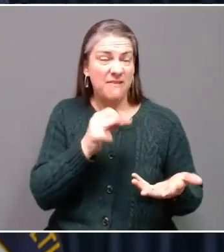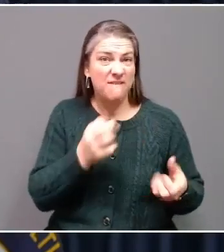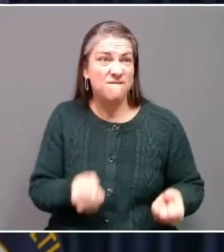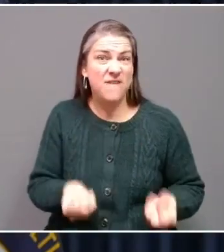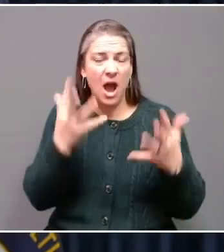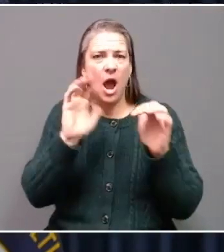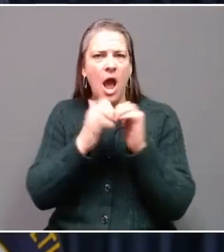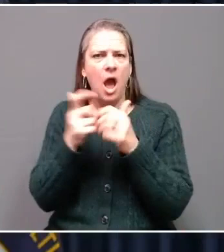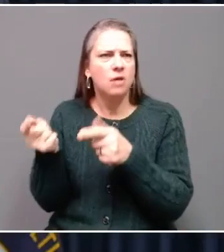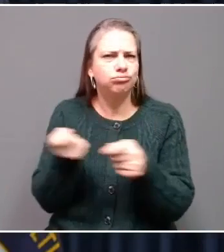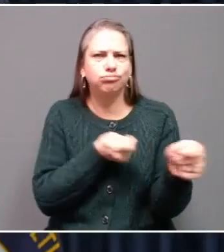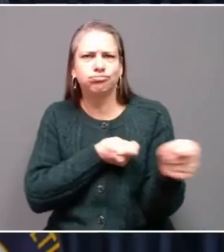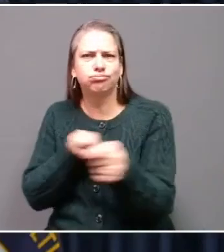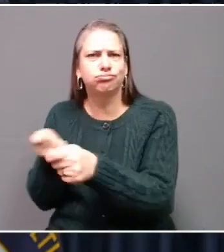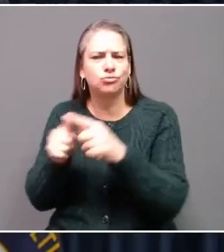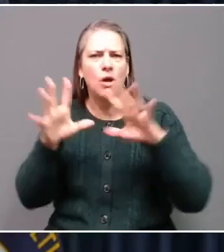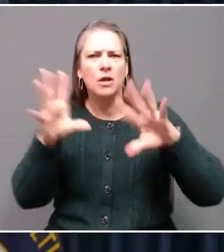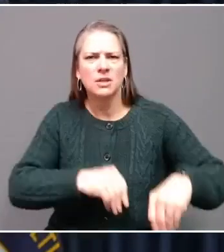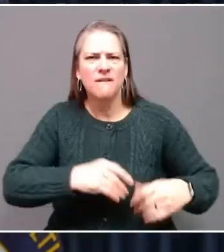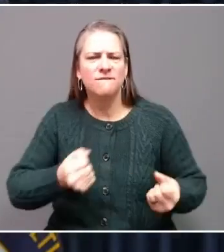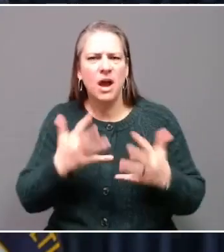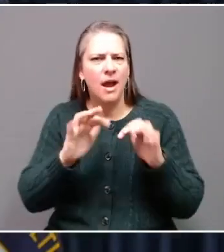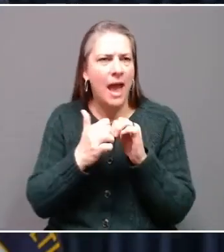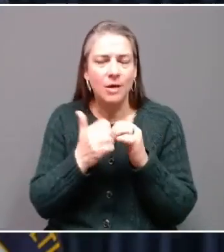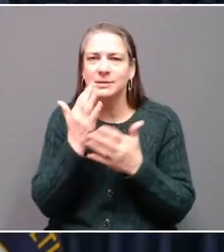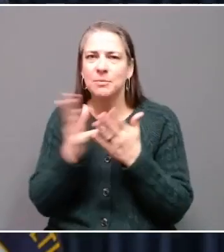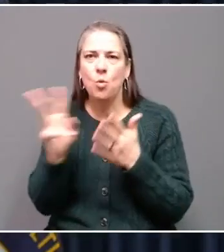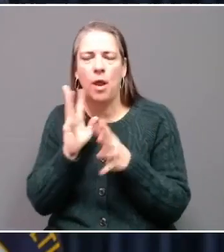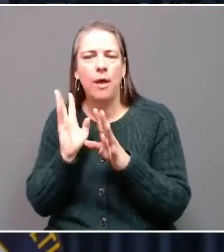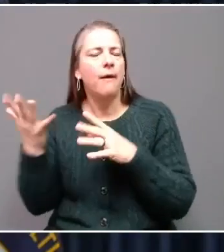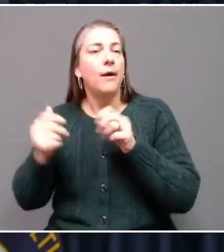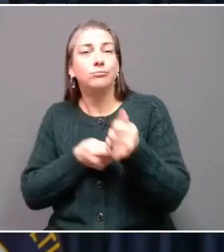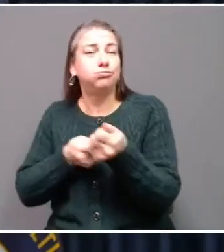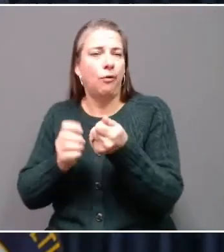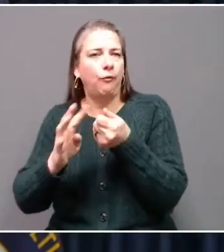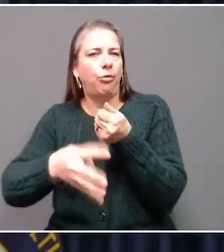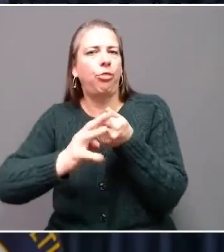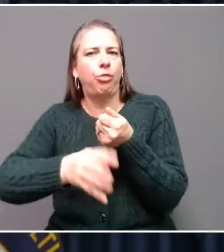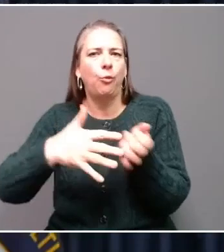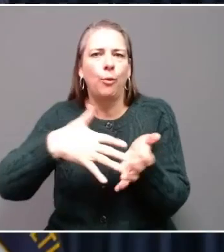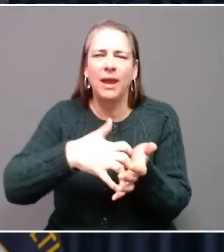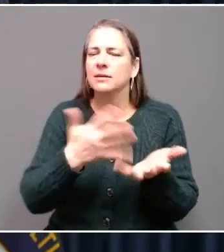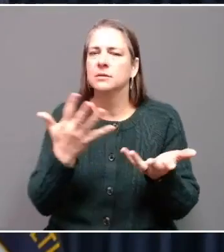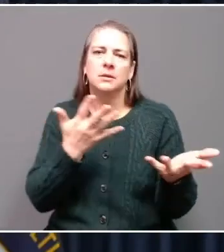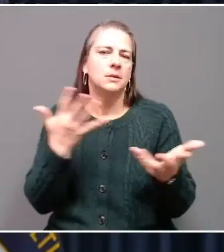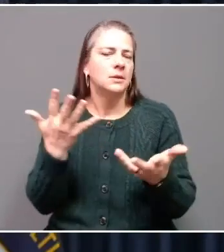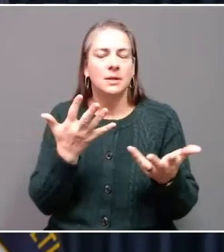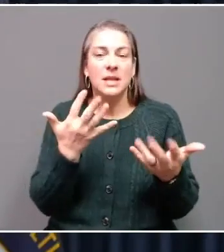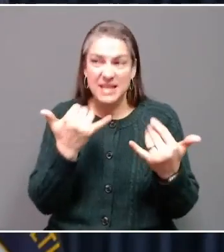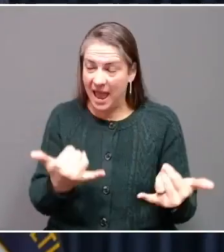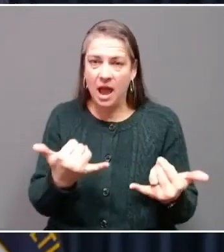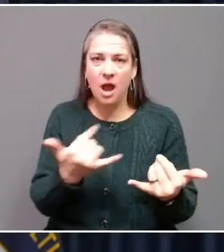the capacity for that next economic development project. It is a good program. It's also done it